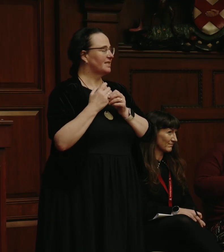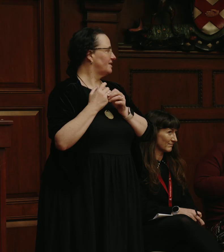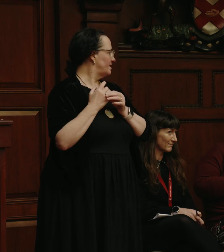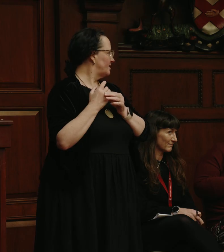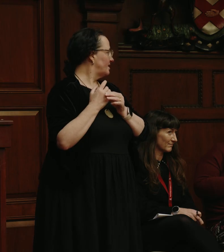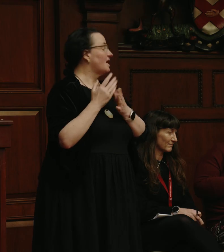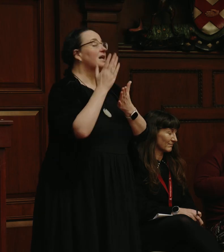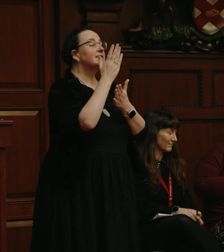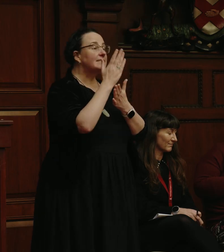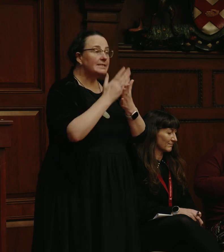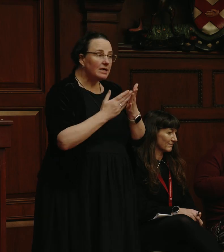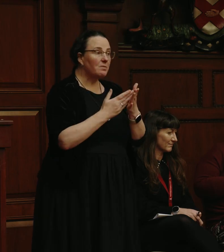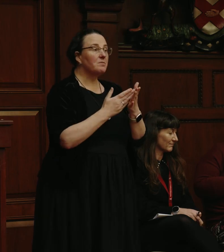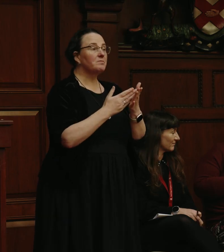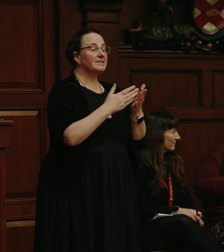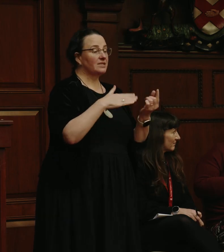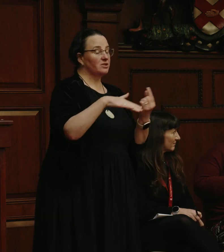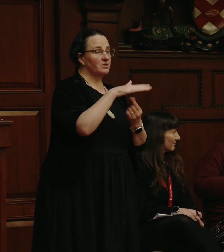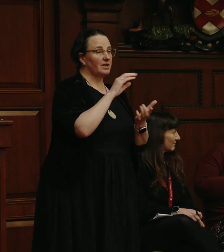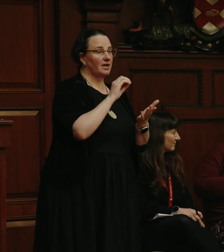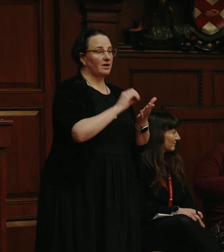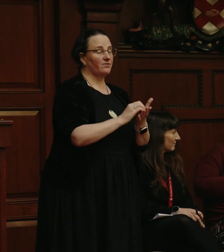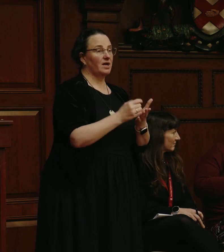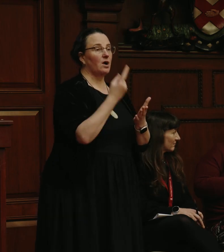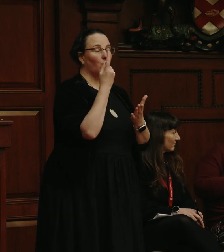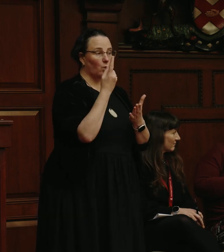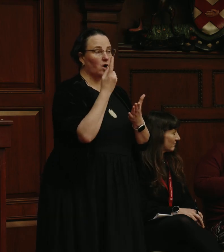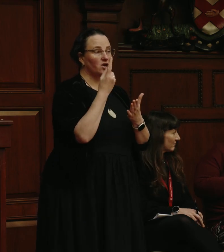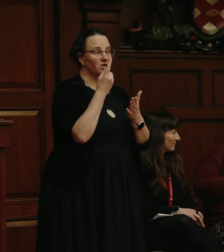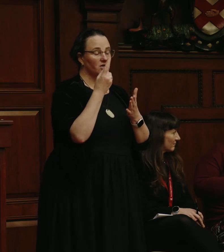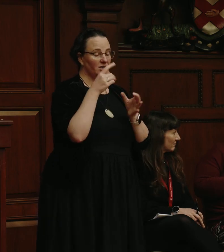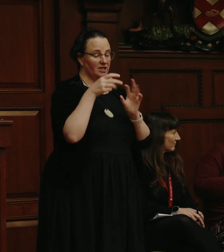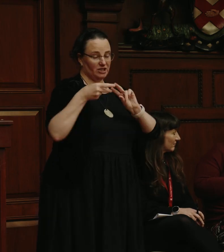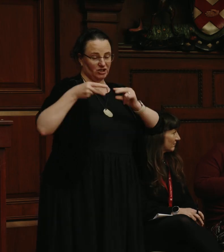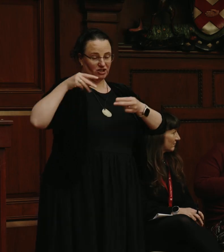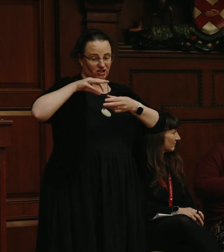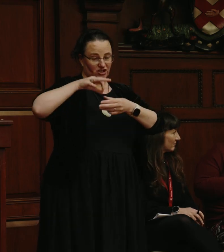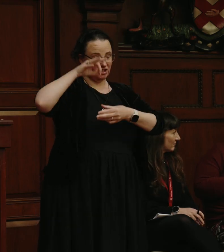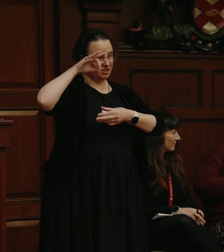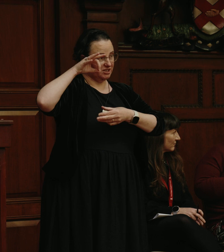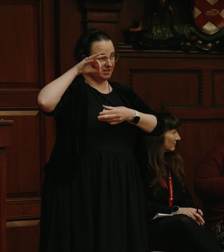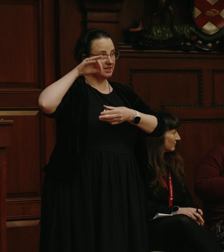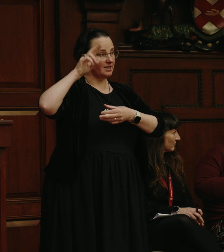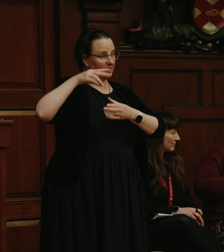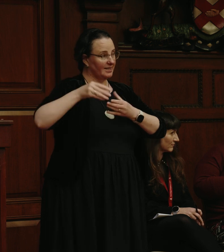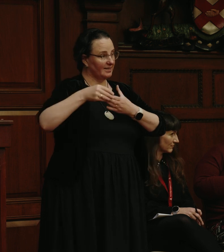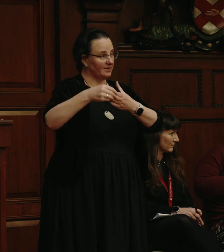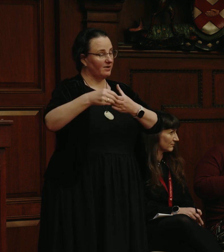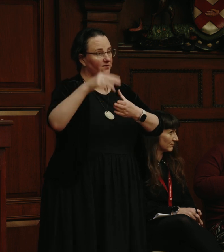there are certain conditions where a single gene will cause them. So you'll probably be aware of like cystic